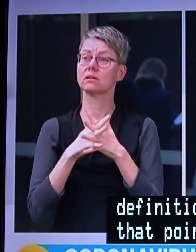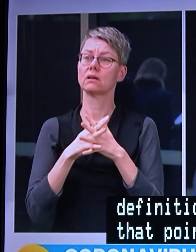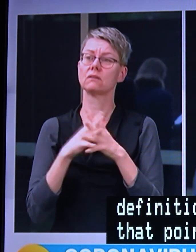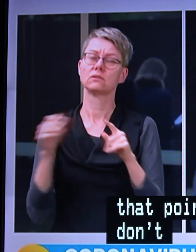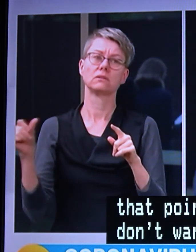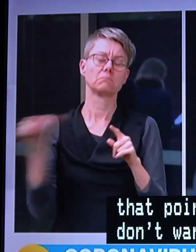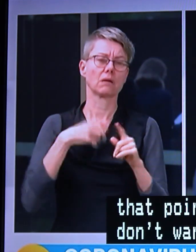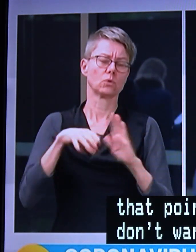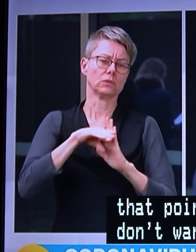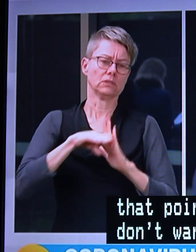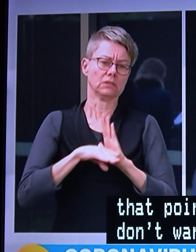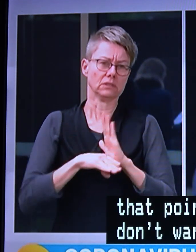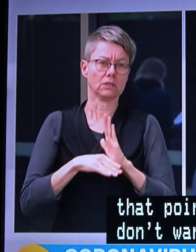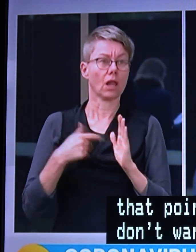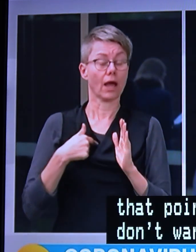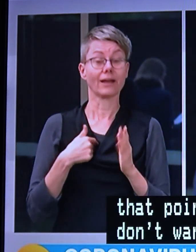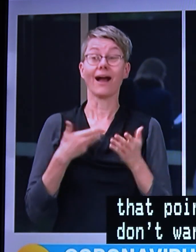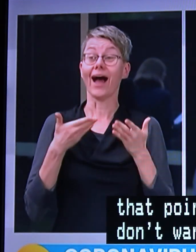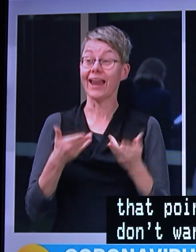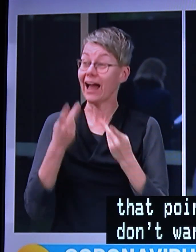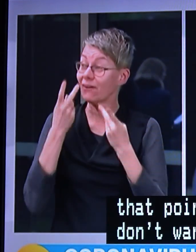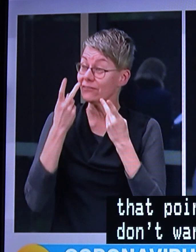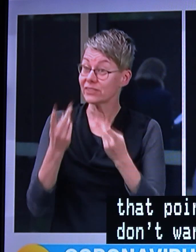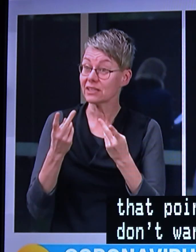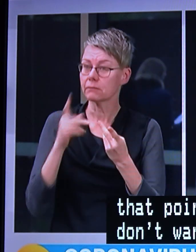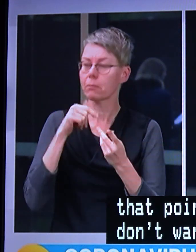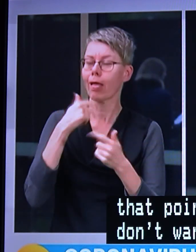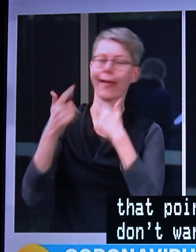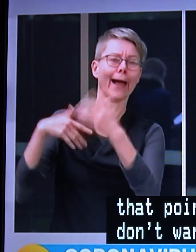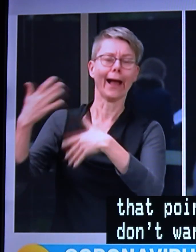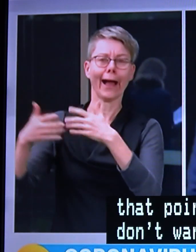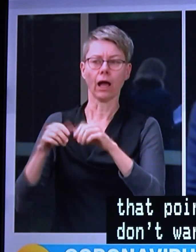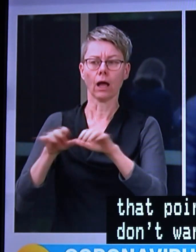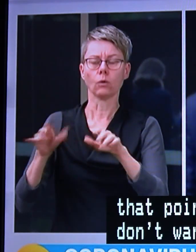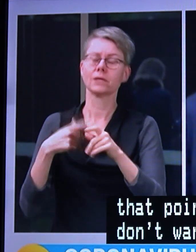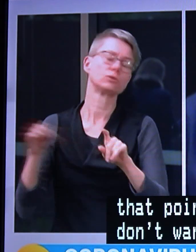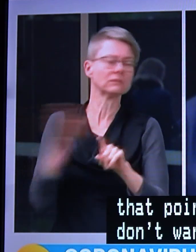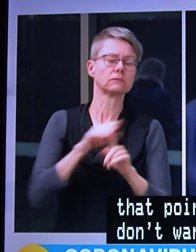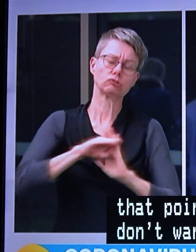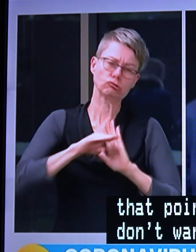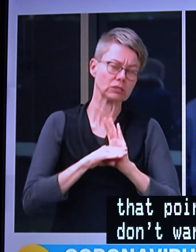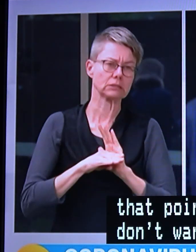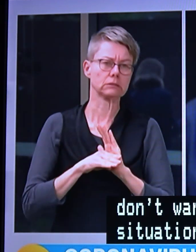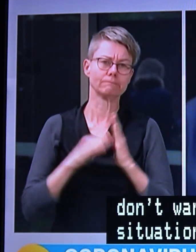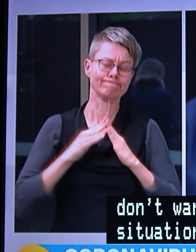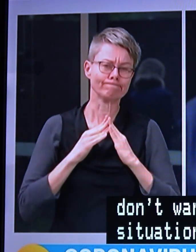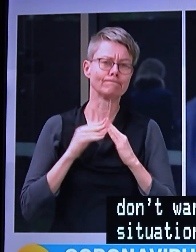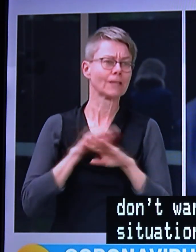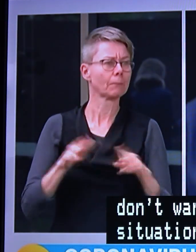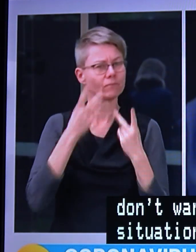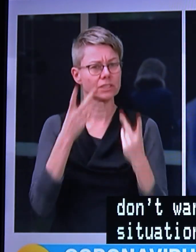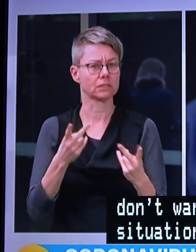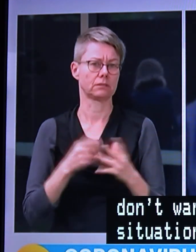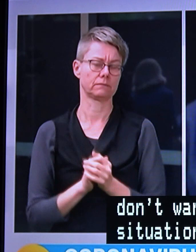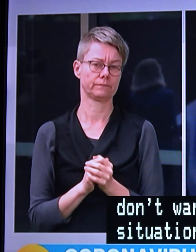go backwards on something we've allowed people to do. If everybody sticks to the rules and moves forward together, we won't have to go backwards